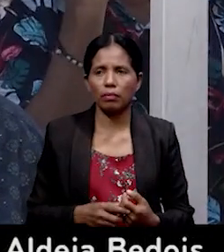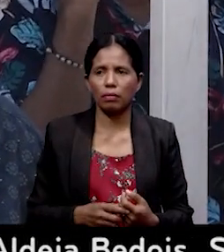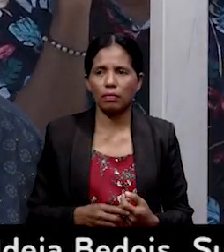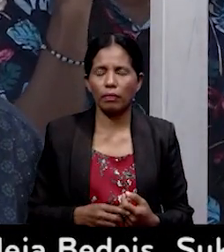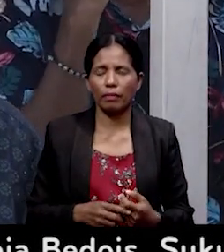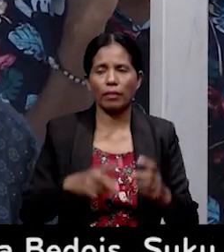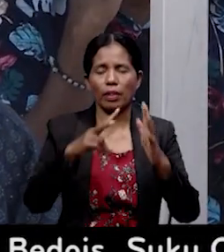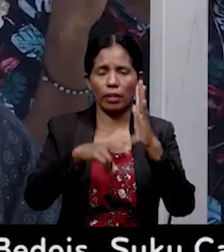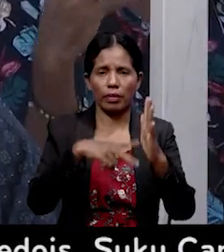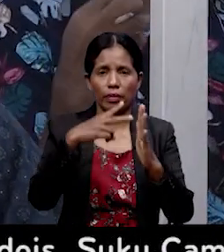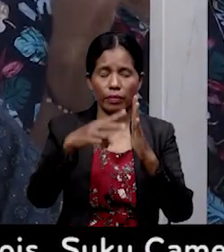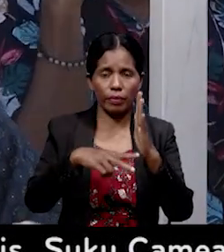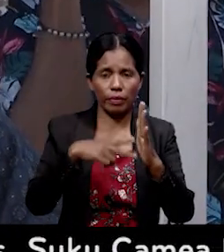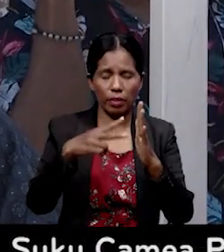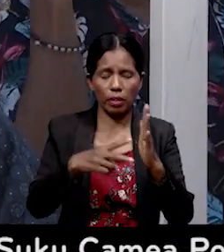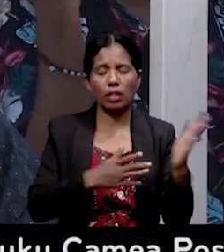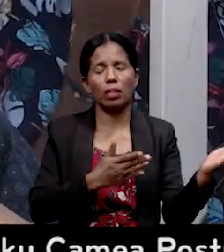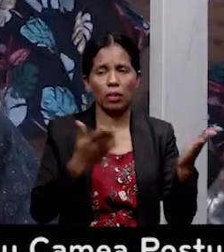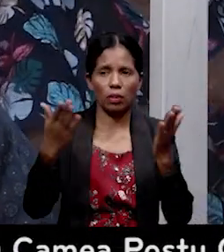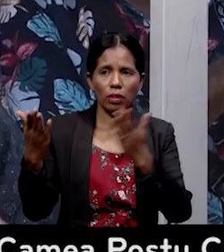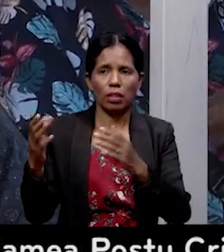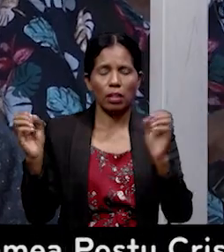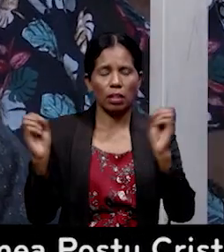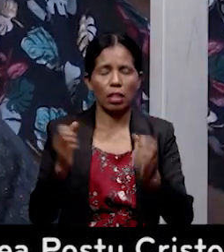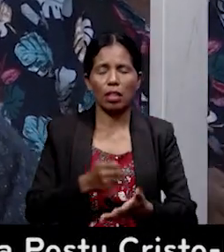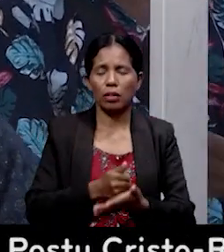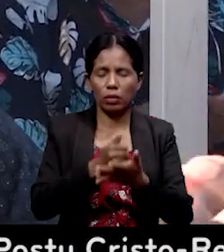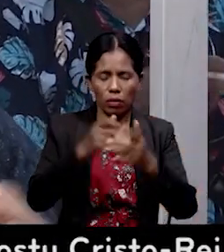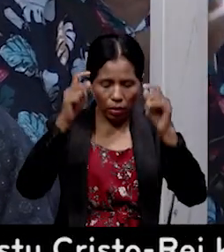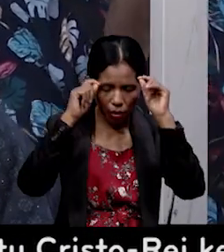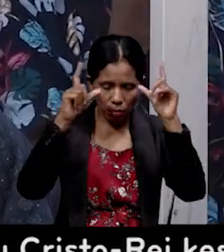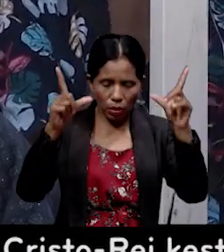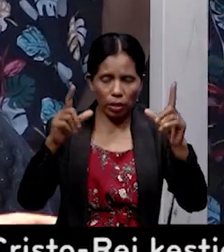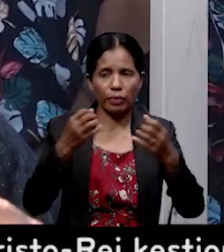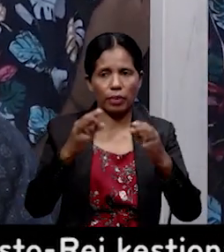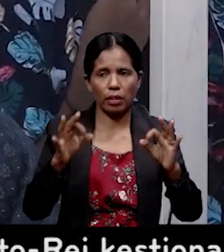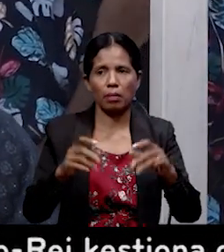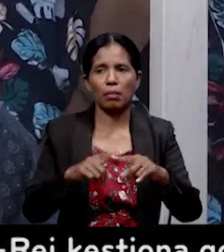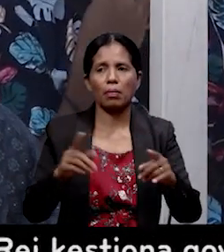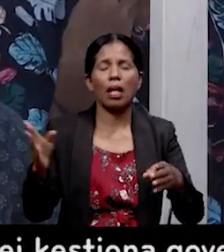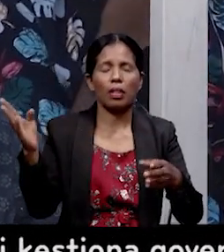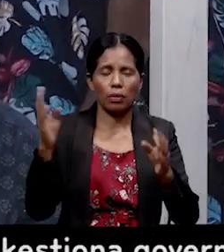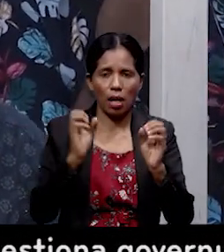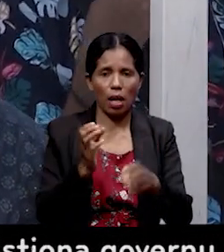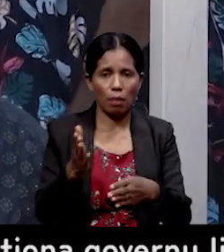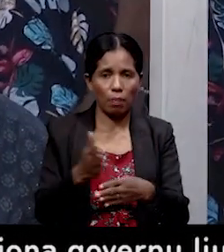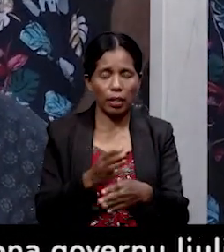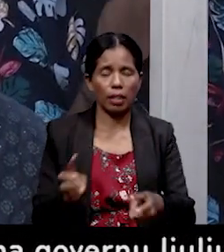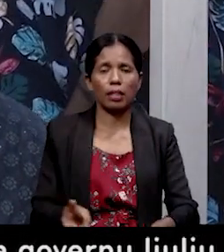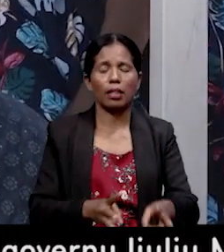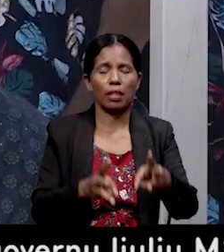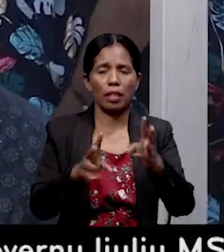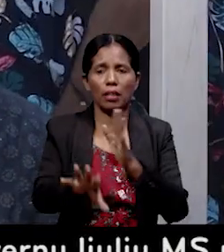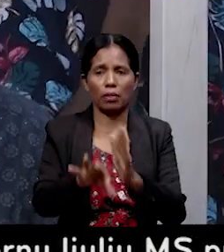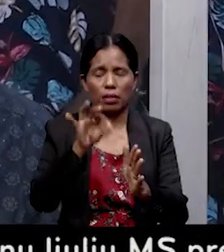filme, me MAX STAHL, Rodin, lá resolve esse problema, Timor, né, Rutkera Zona, mas nem Rabarak Dalan, a tu bela